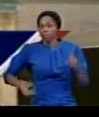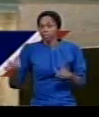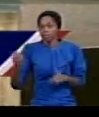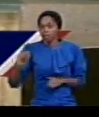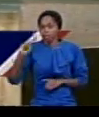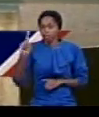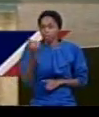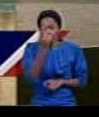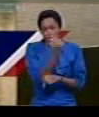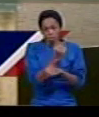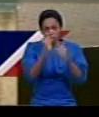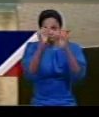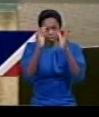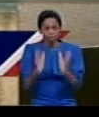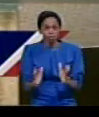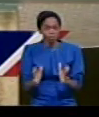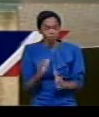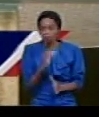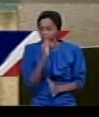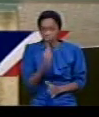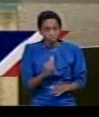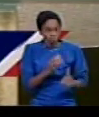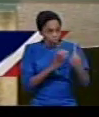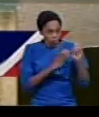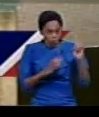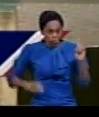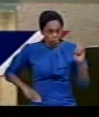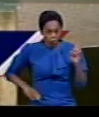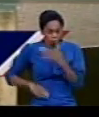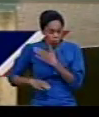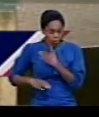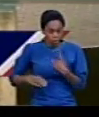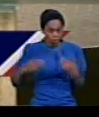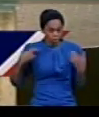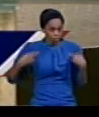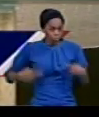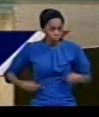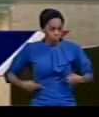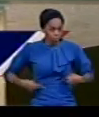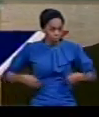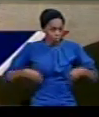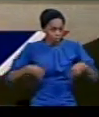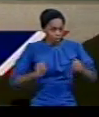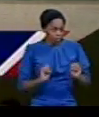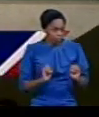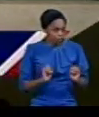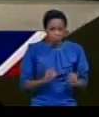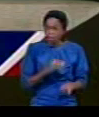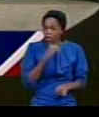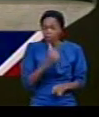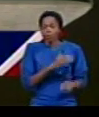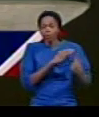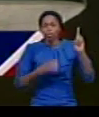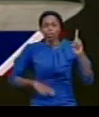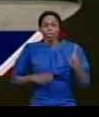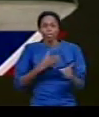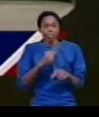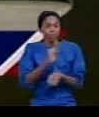Savior. Not Christ and human effort, Christ and works of the